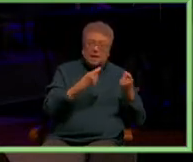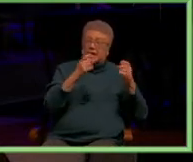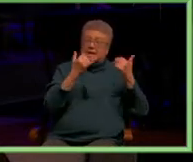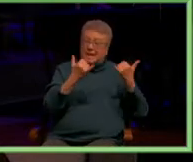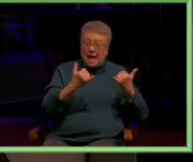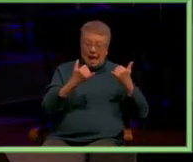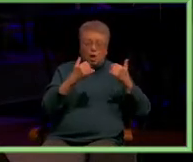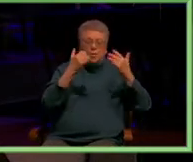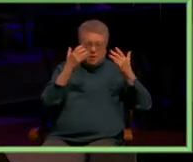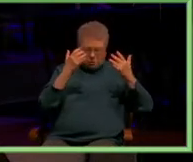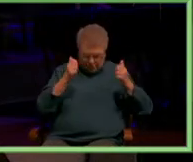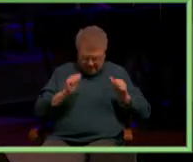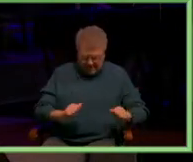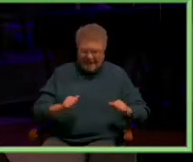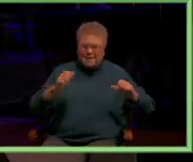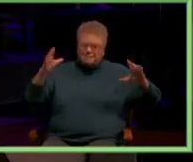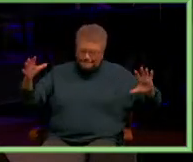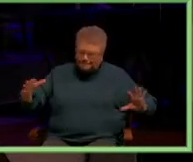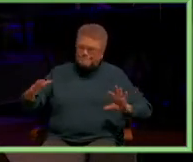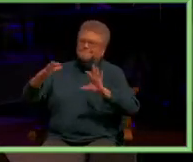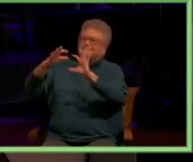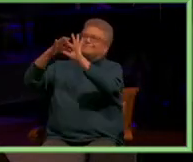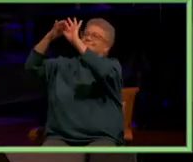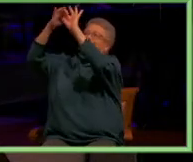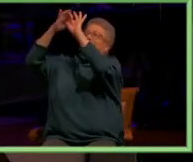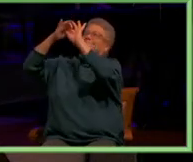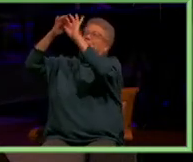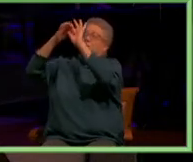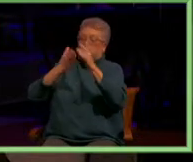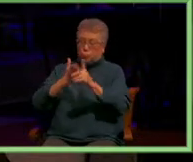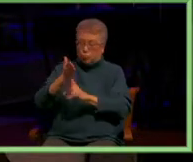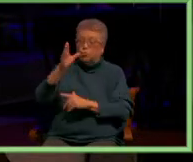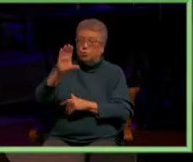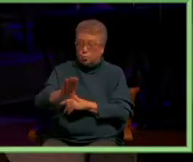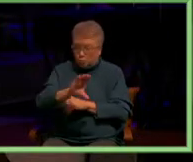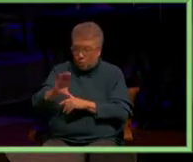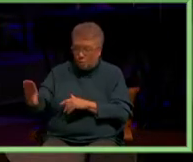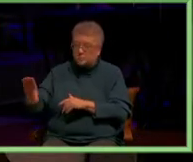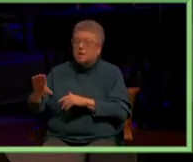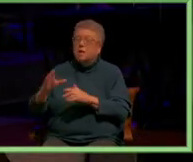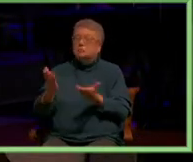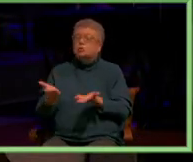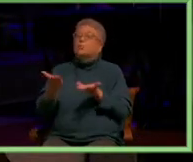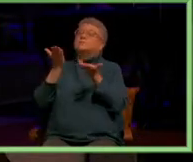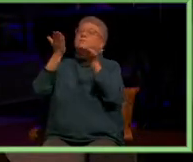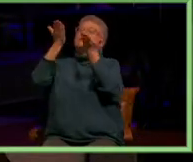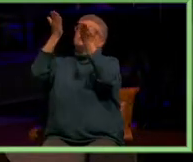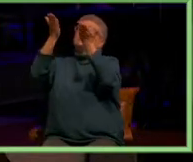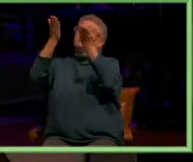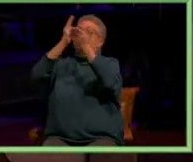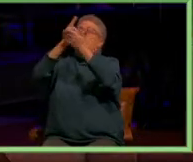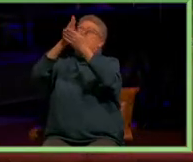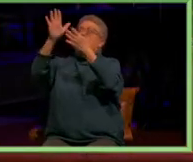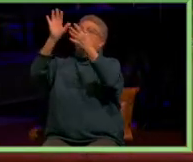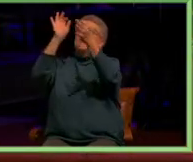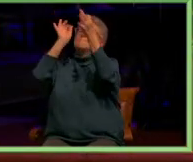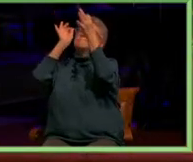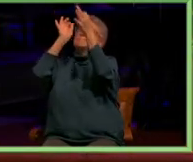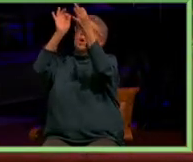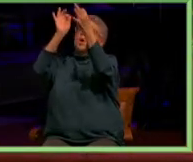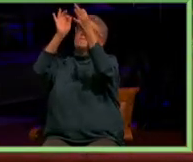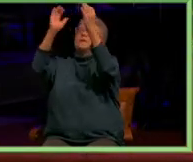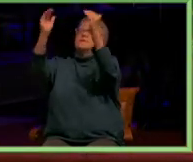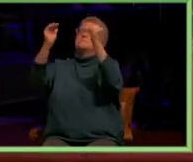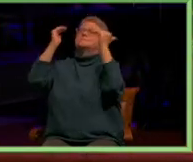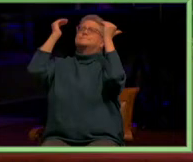in the body of flesh by his death in order to present you holy and blameless and above reproach. There's